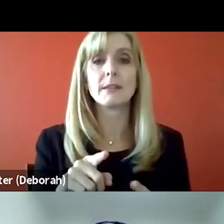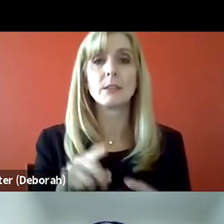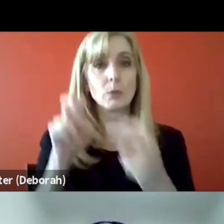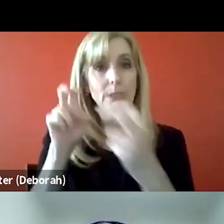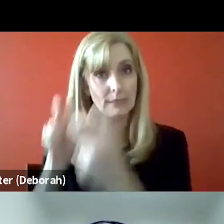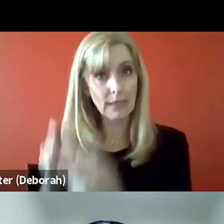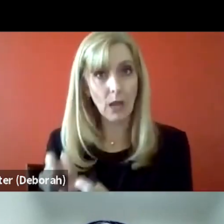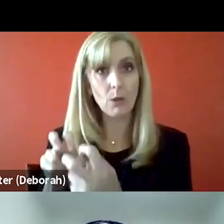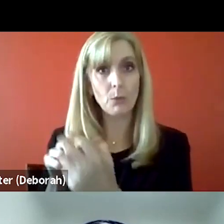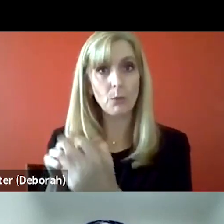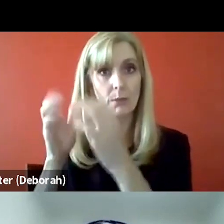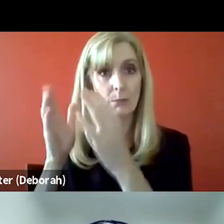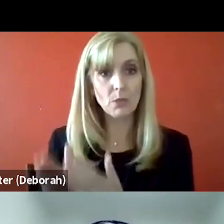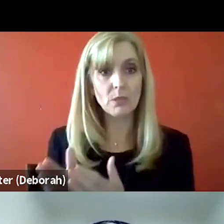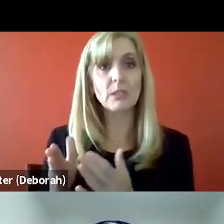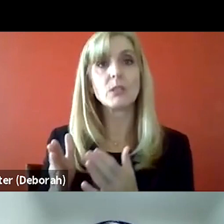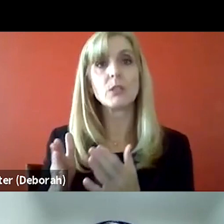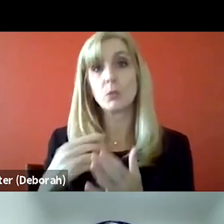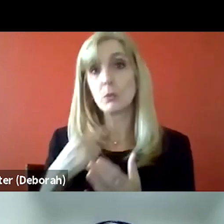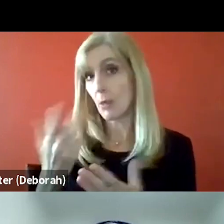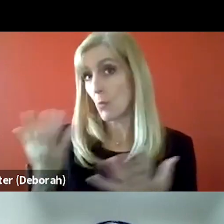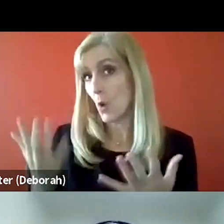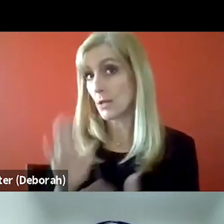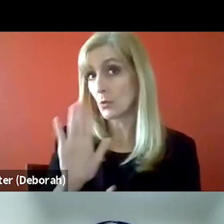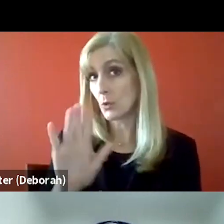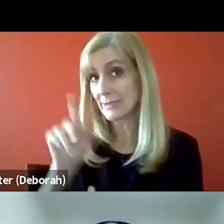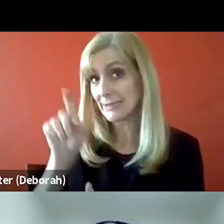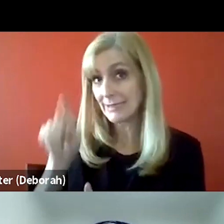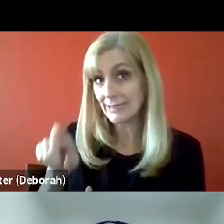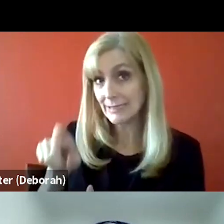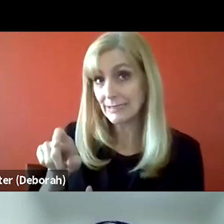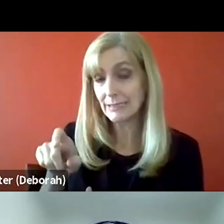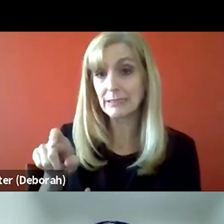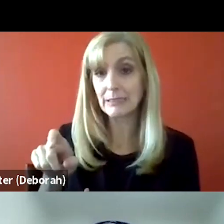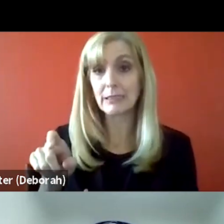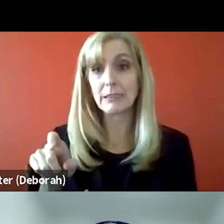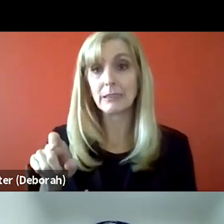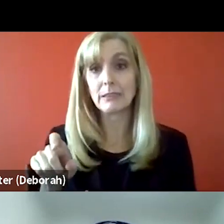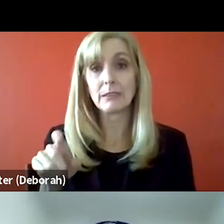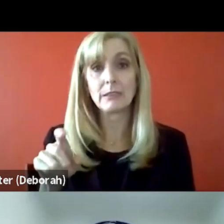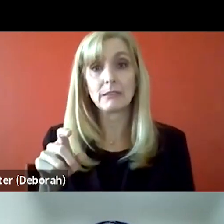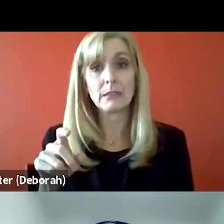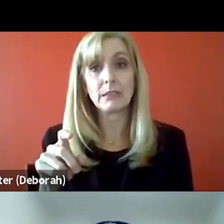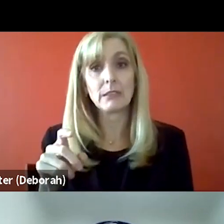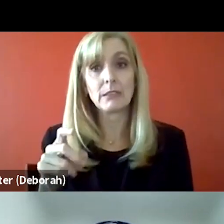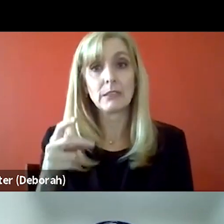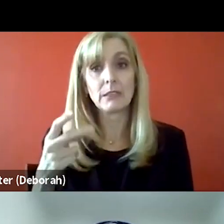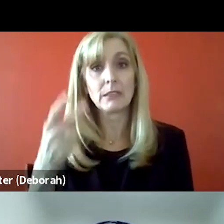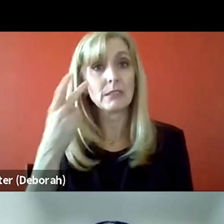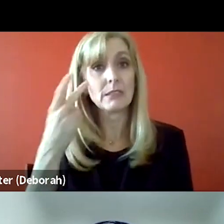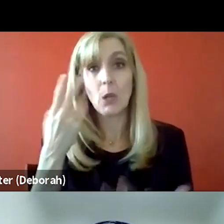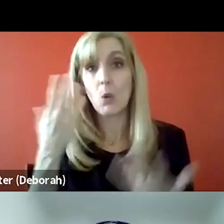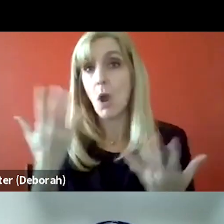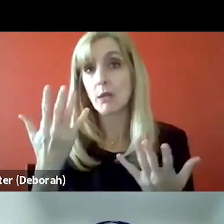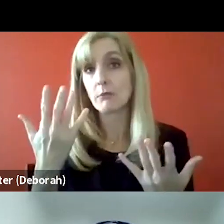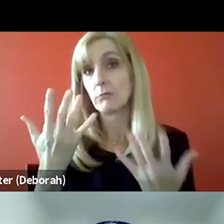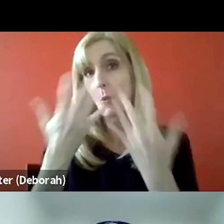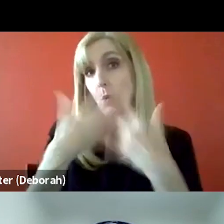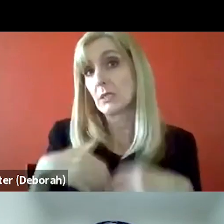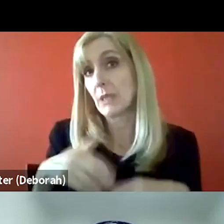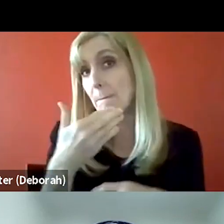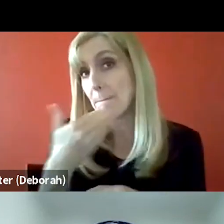them, talk about what your needs are, and see what, might work best for a